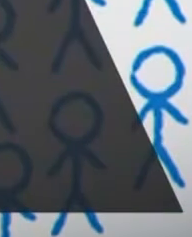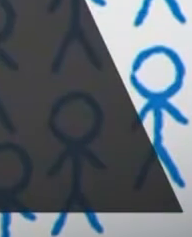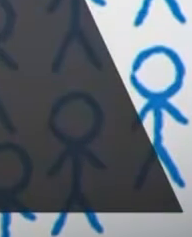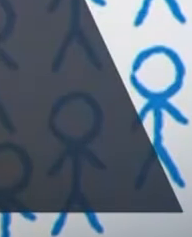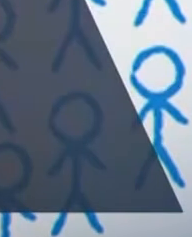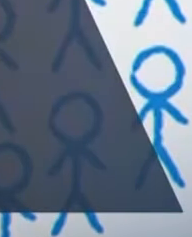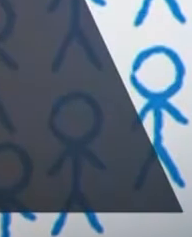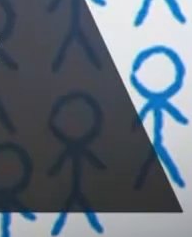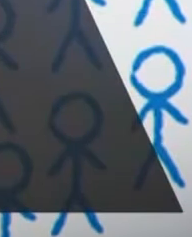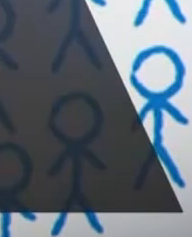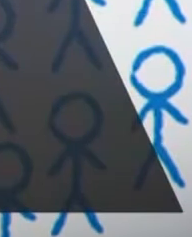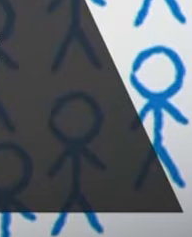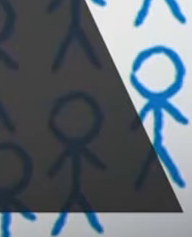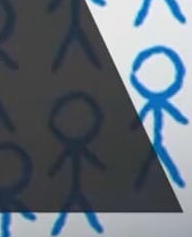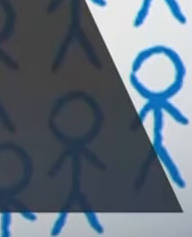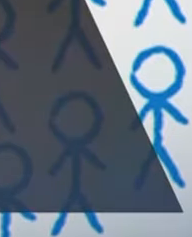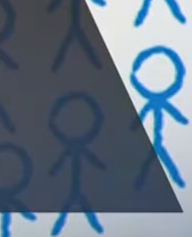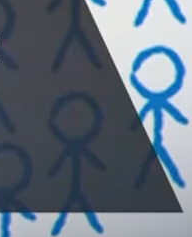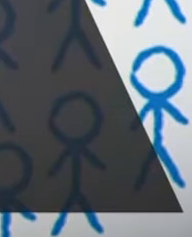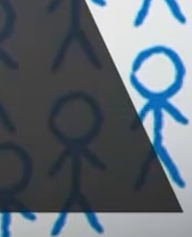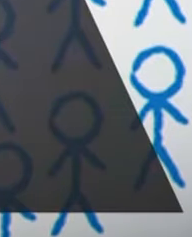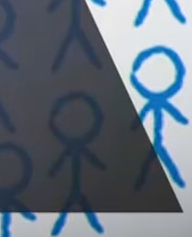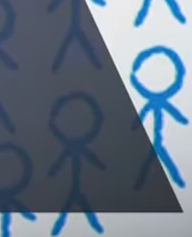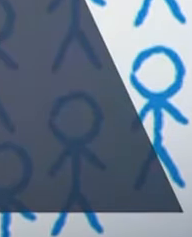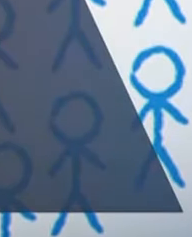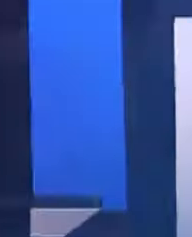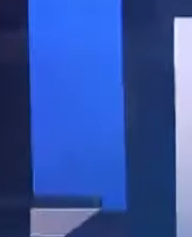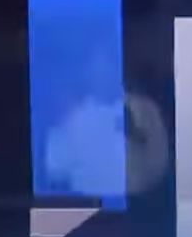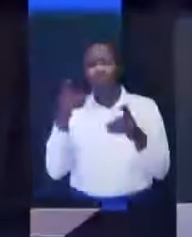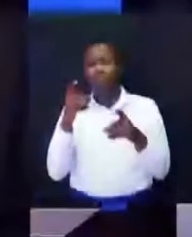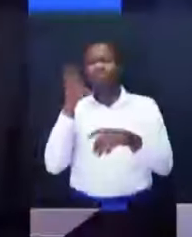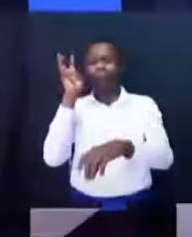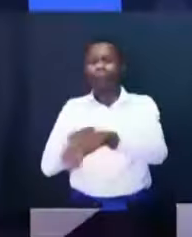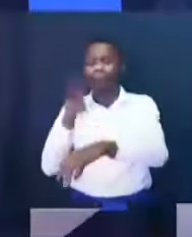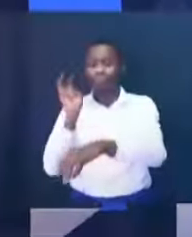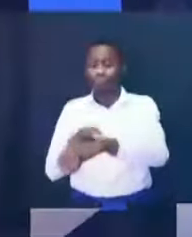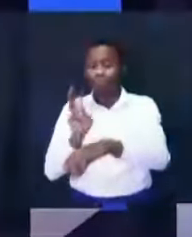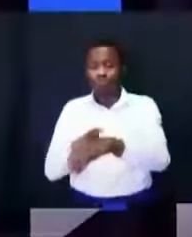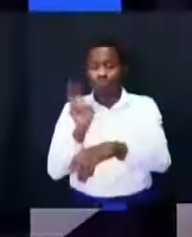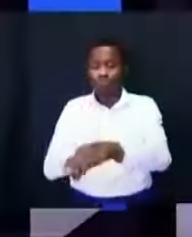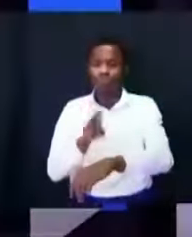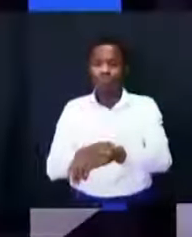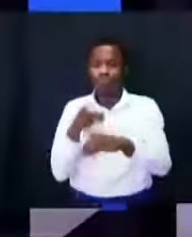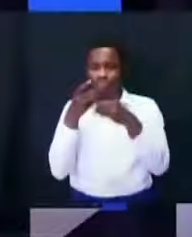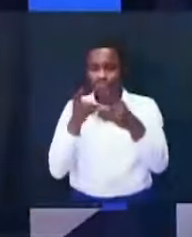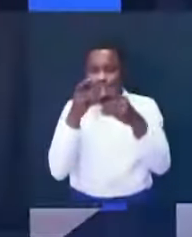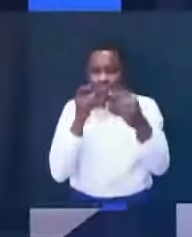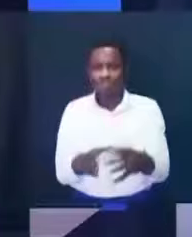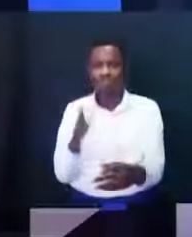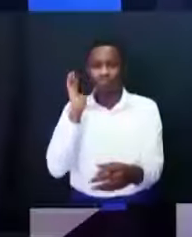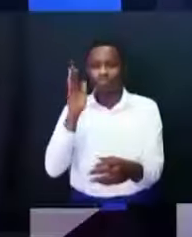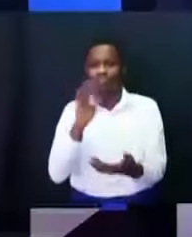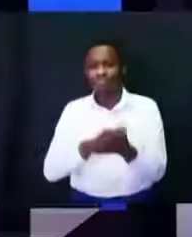spreading Jesus crushing the disciples to be careful of the teachings of the Pharisees